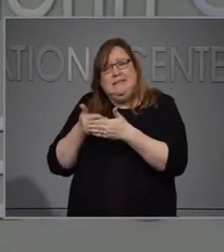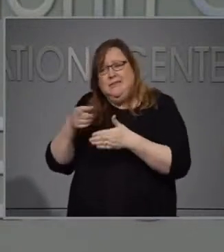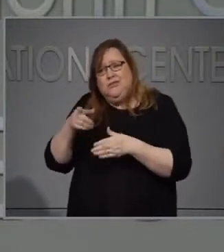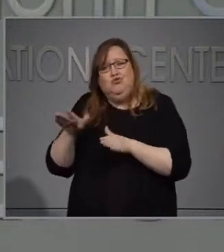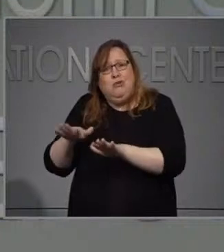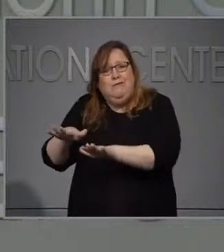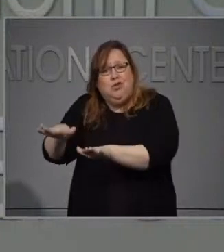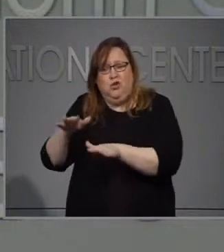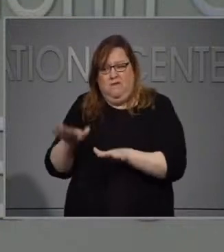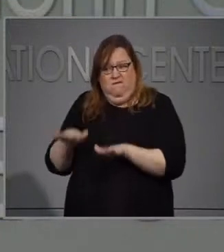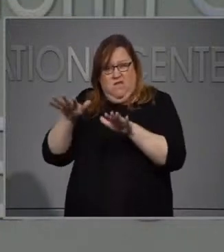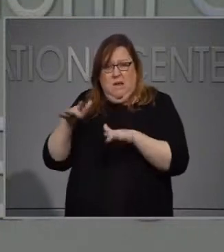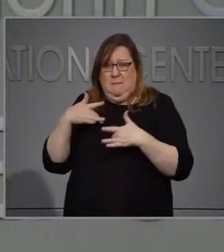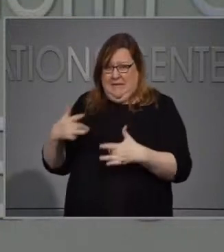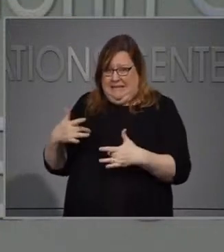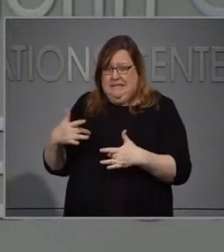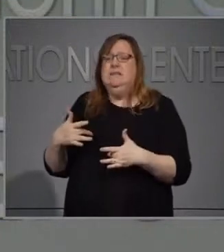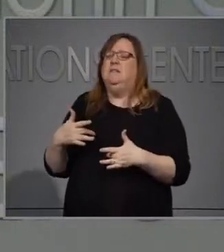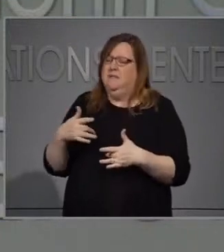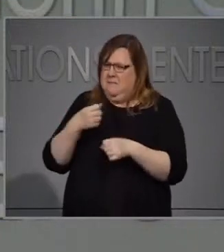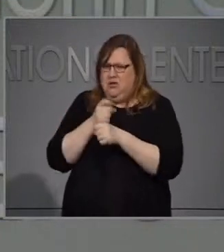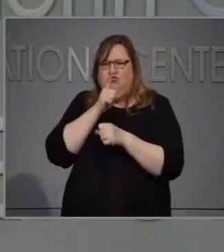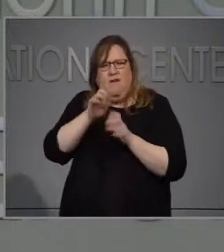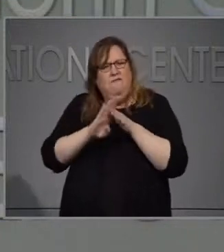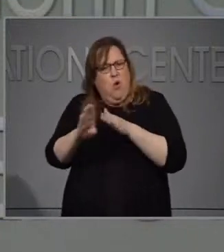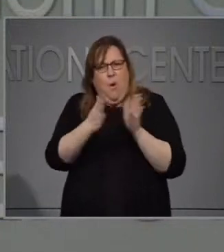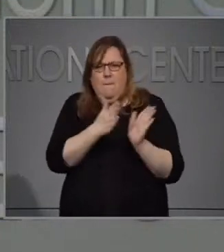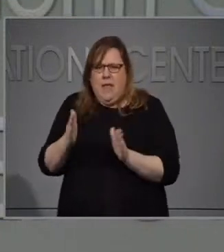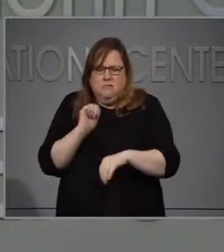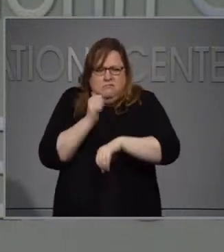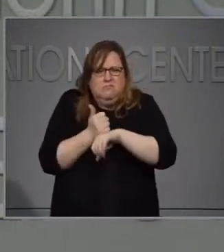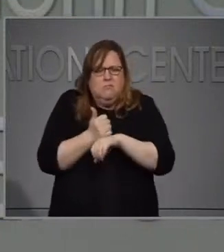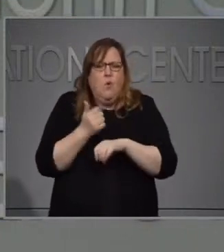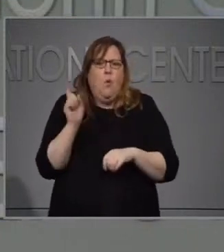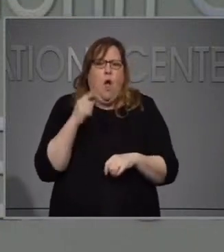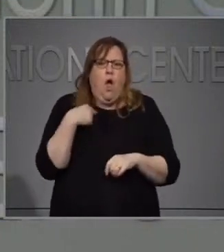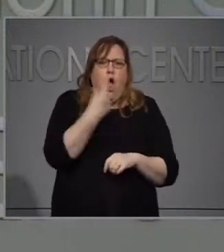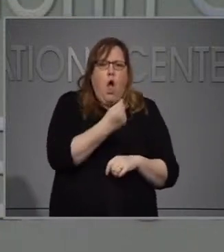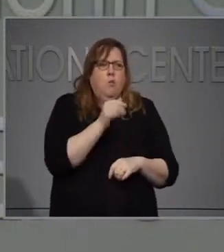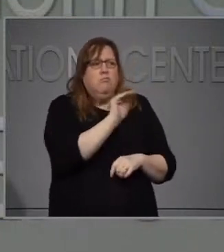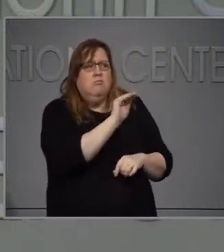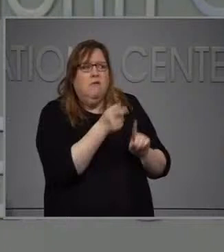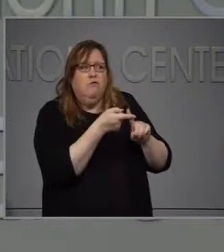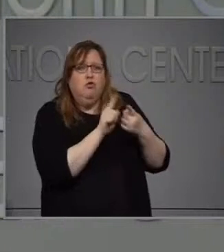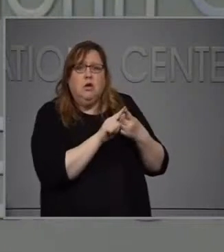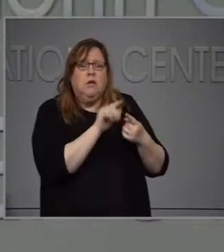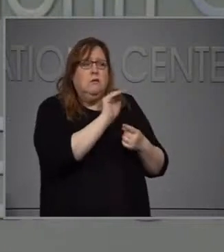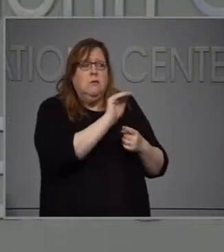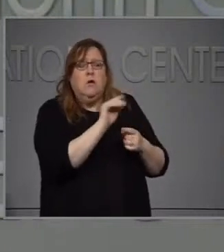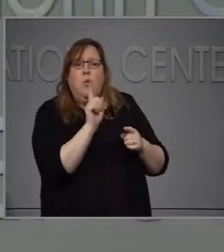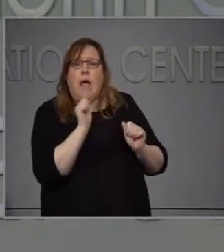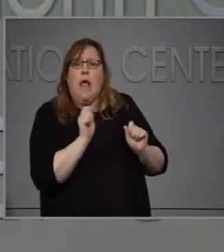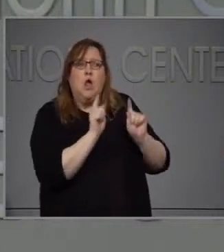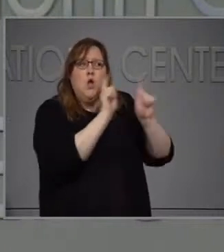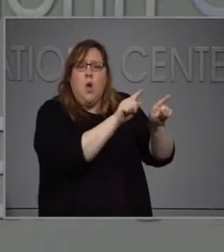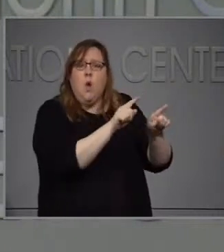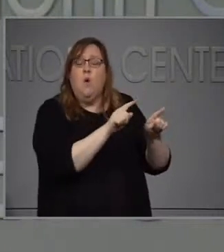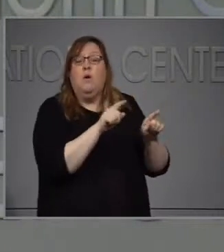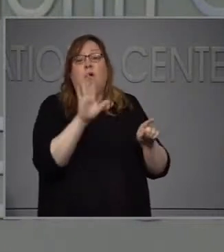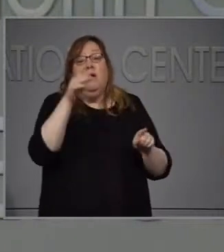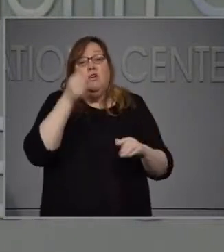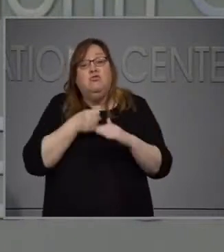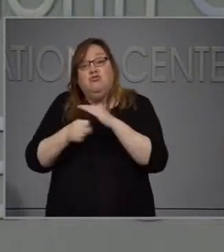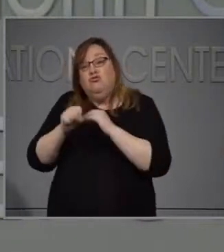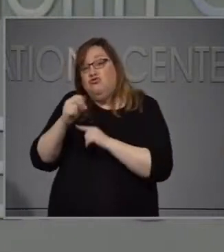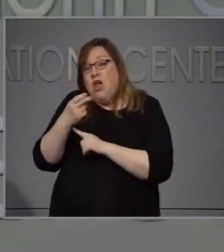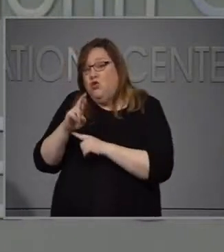at a safe place inland or at a hotel. Staying at a shelter will not be a good option during the COVID-19 pandemic.